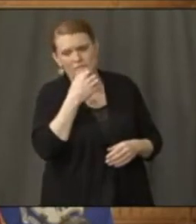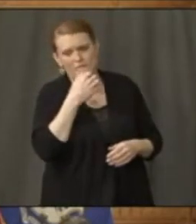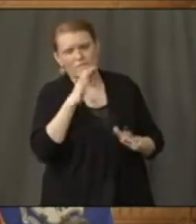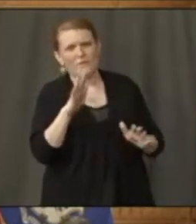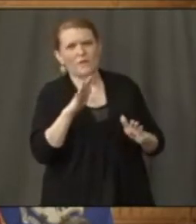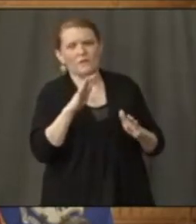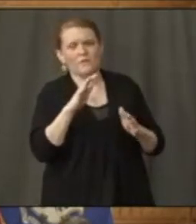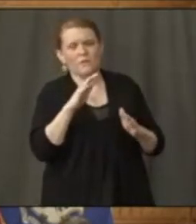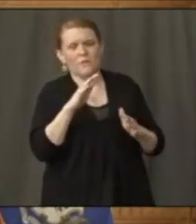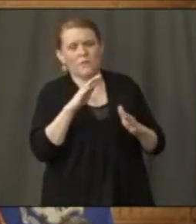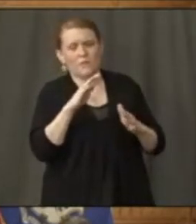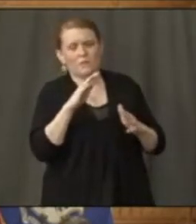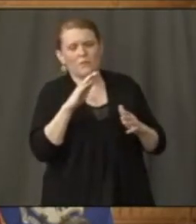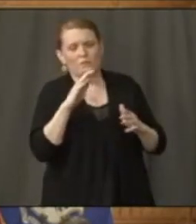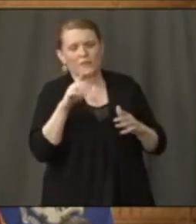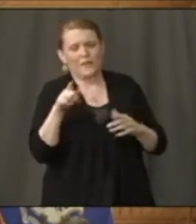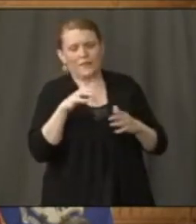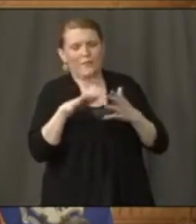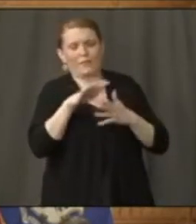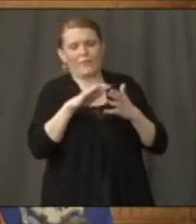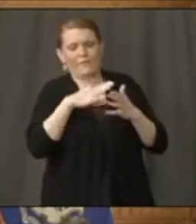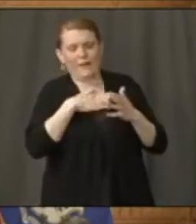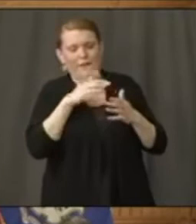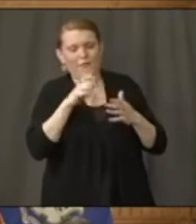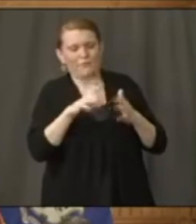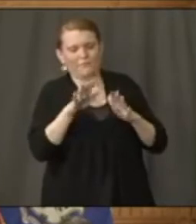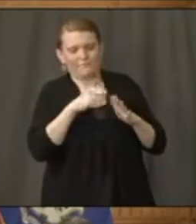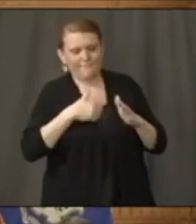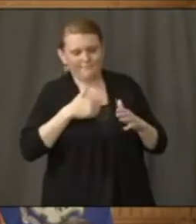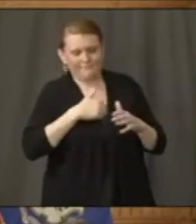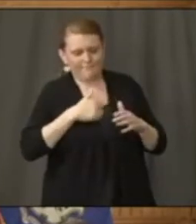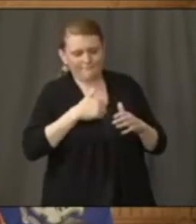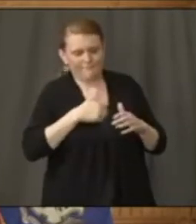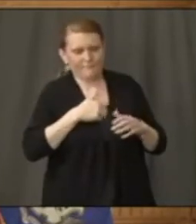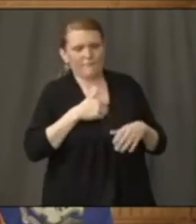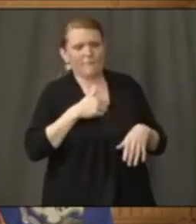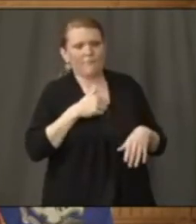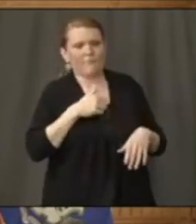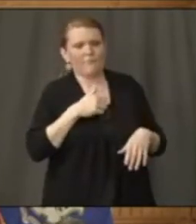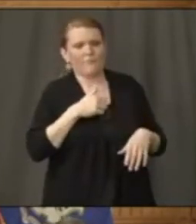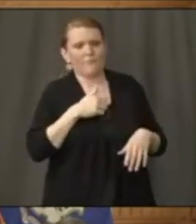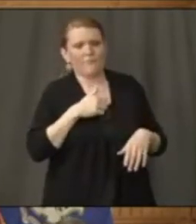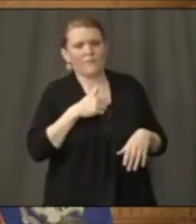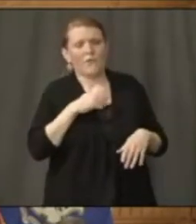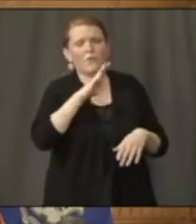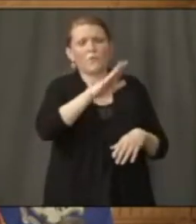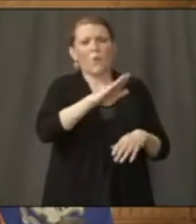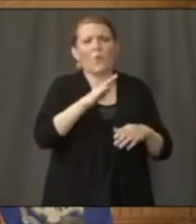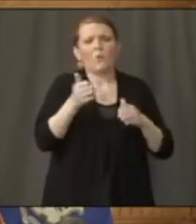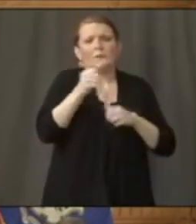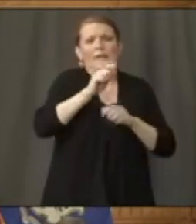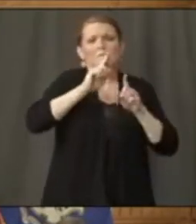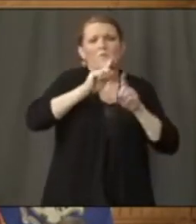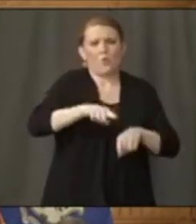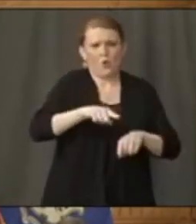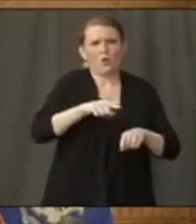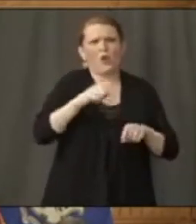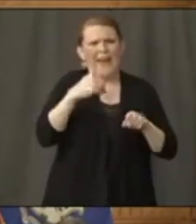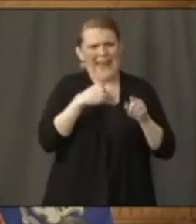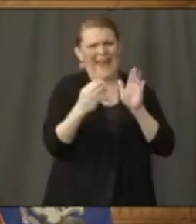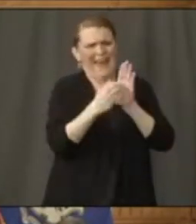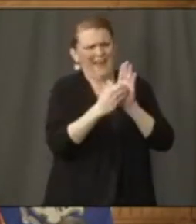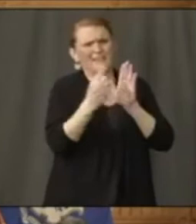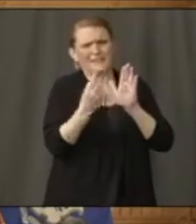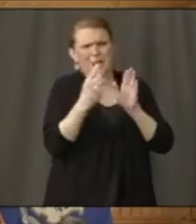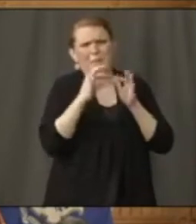my question is, does the provision in your executive order regarding food trucks, is that going to allow breweries and bars